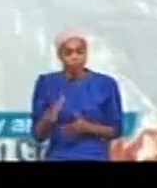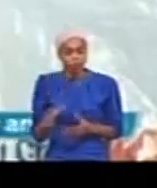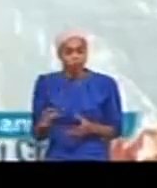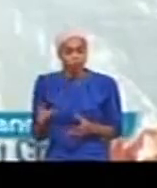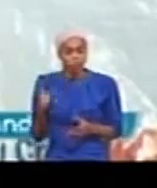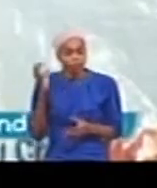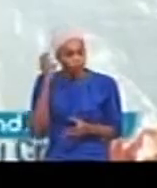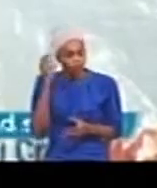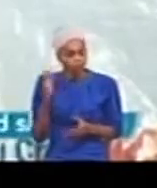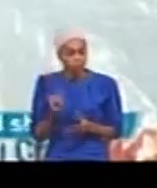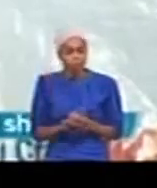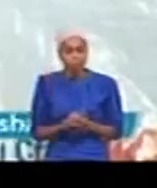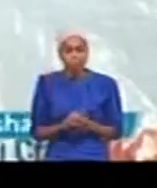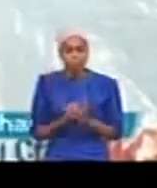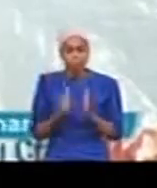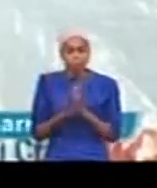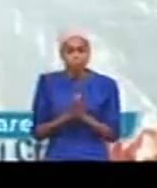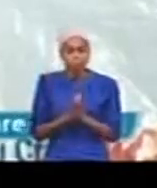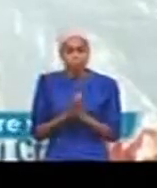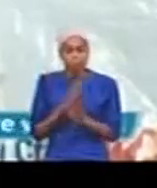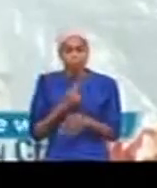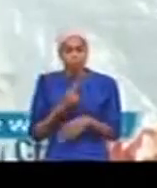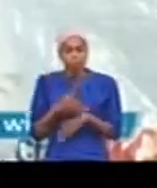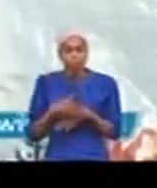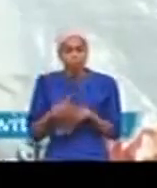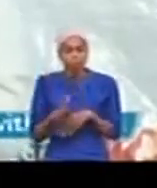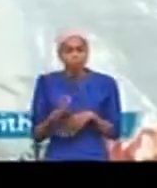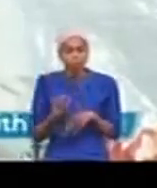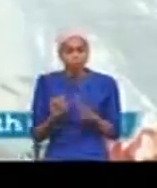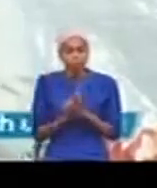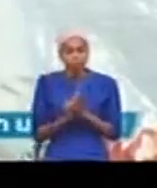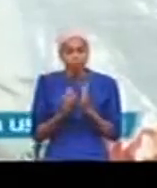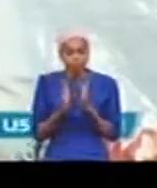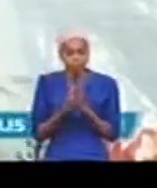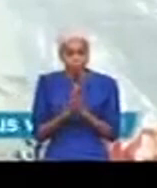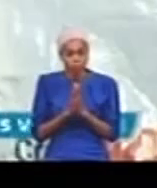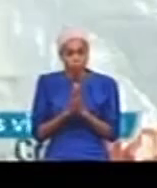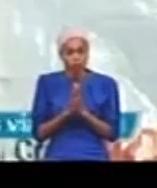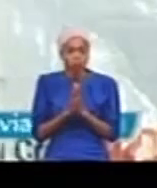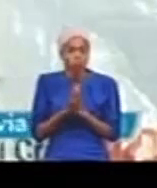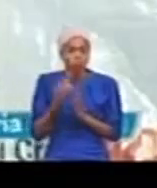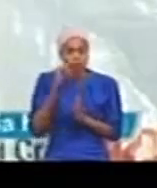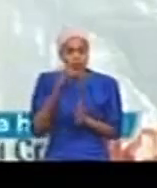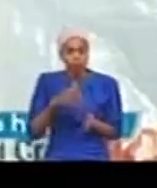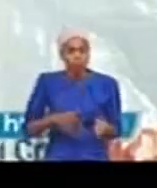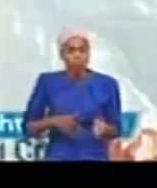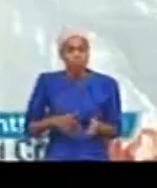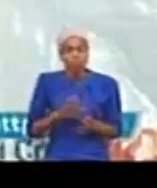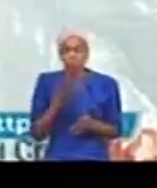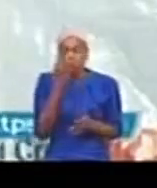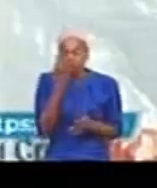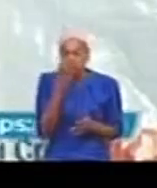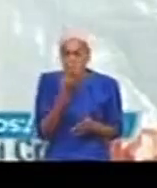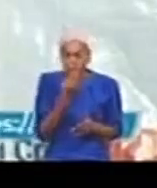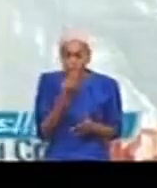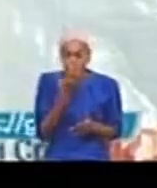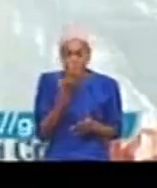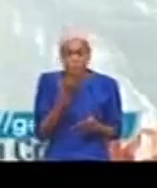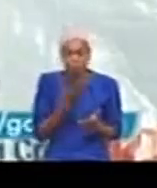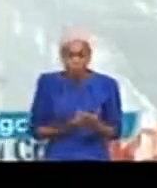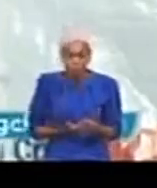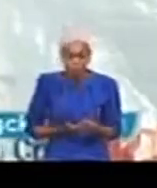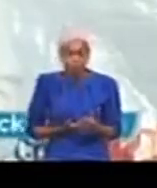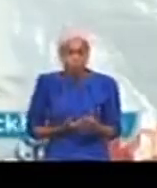he prayed. After that prayer, I slept like a baby. The following morning, I was able to wake